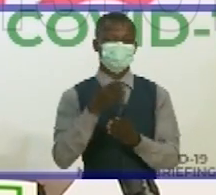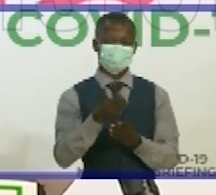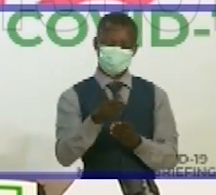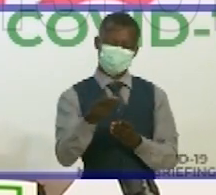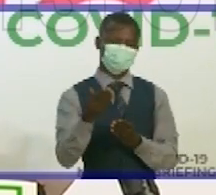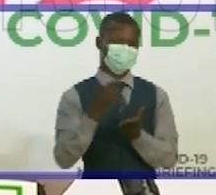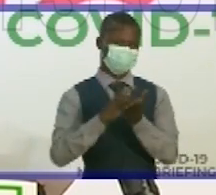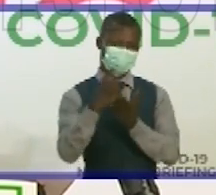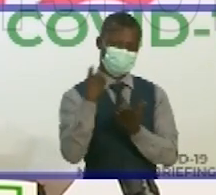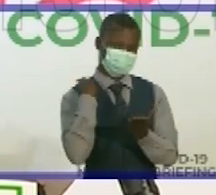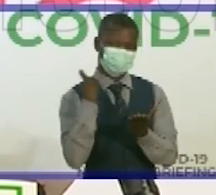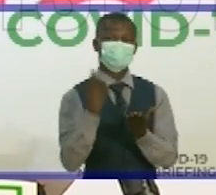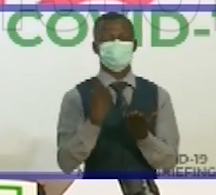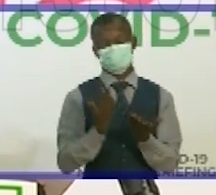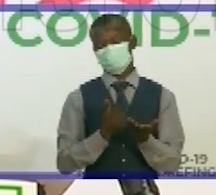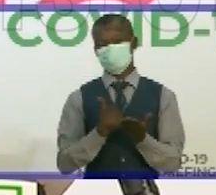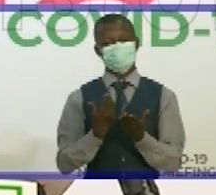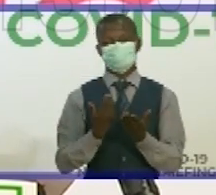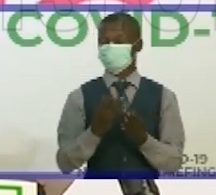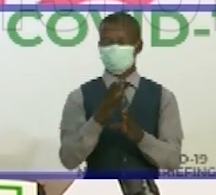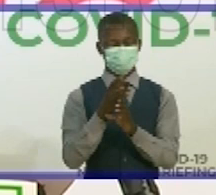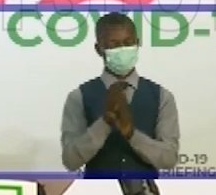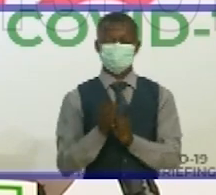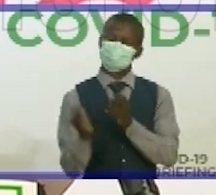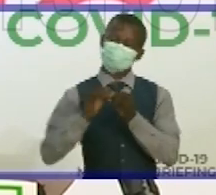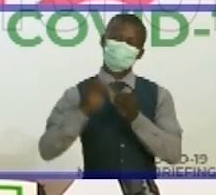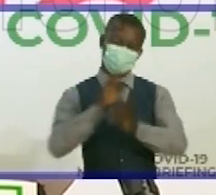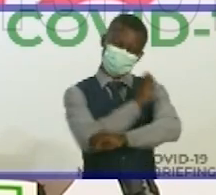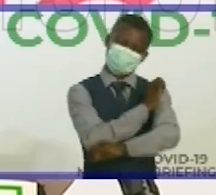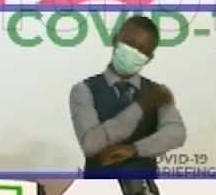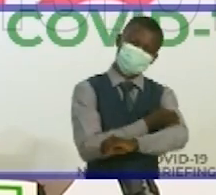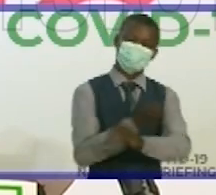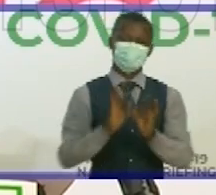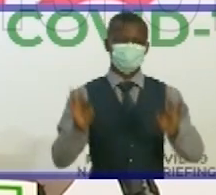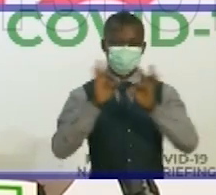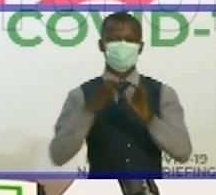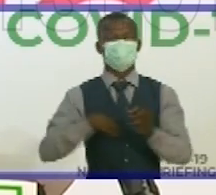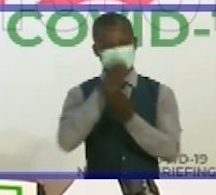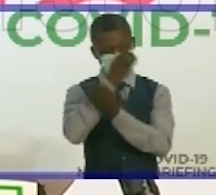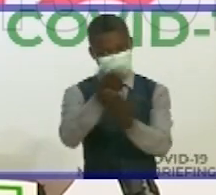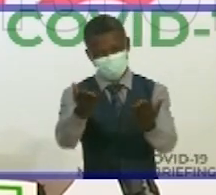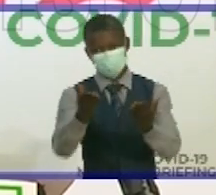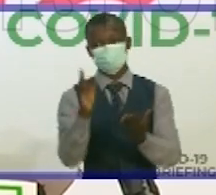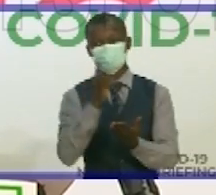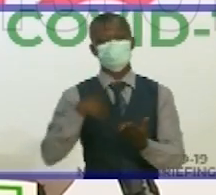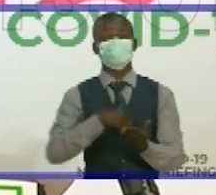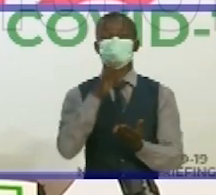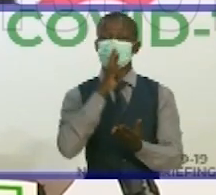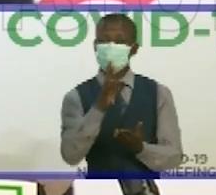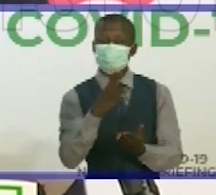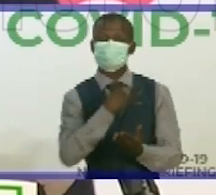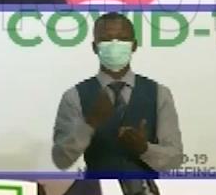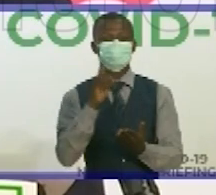It's obviously taking up a lot of our energy, and it's important to feedback to you on where we are and where we hope to get